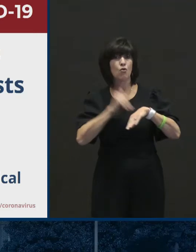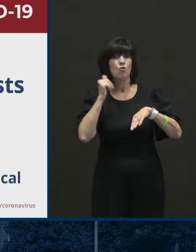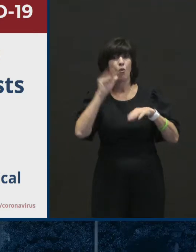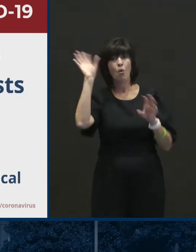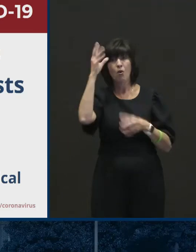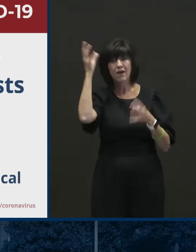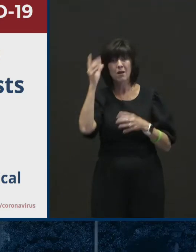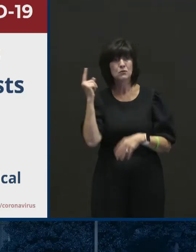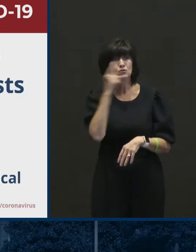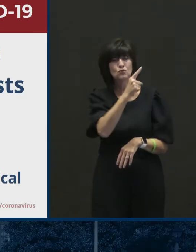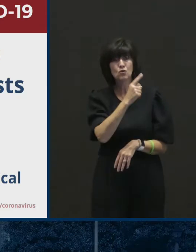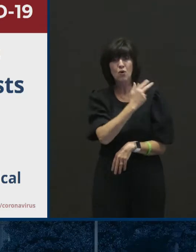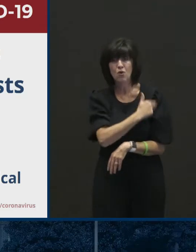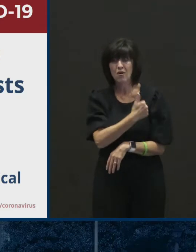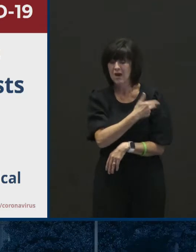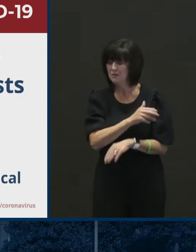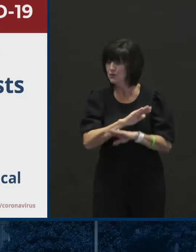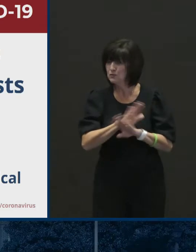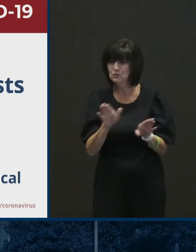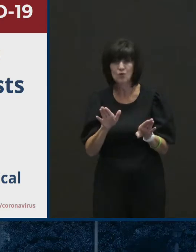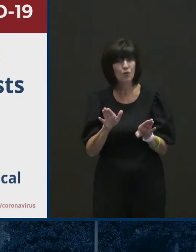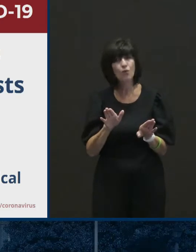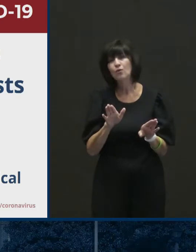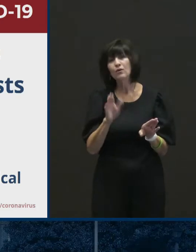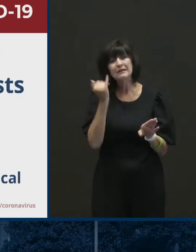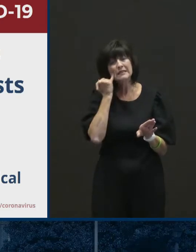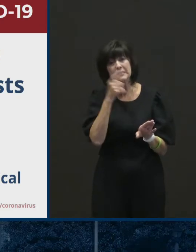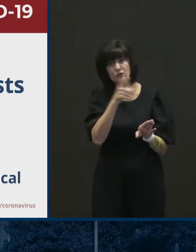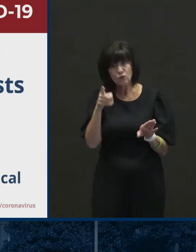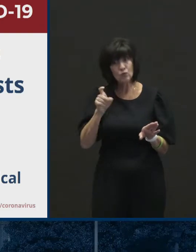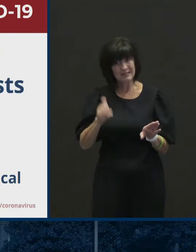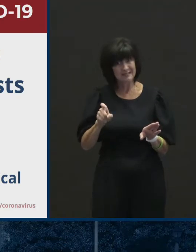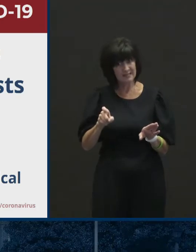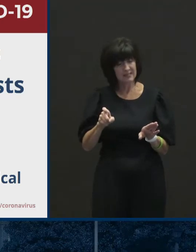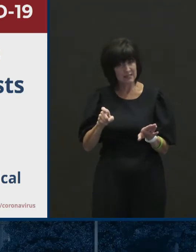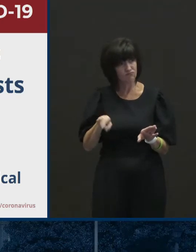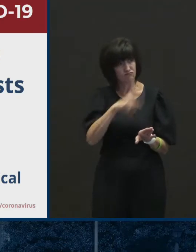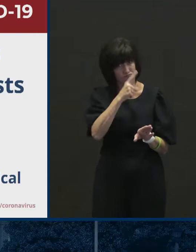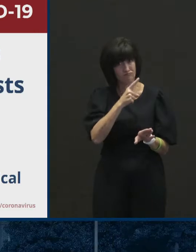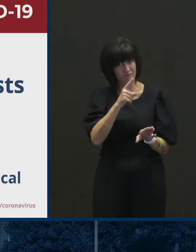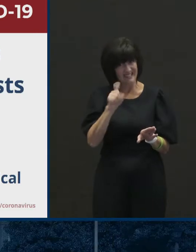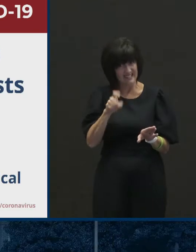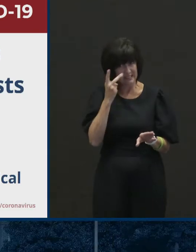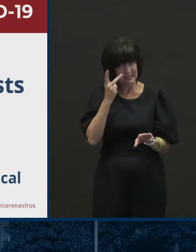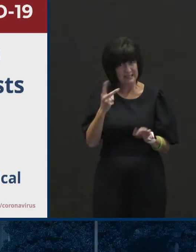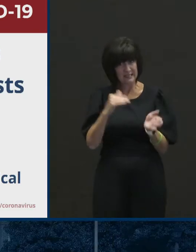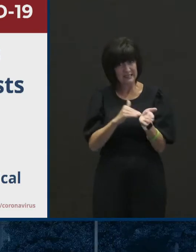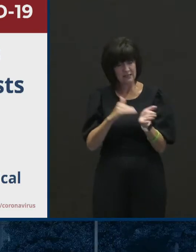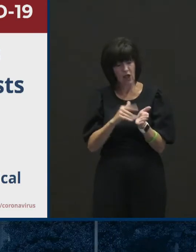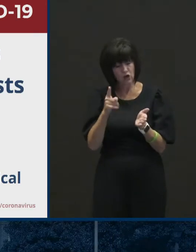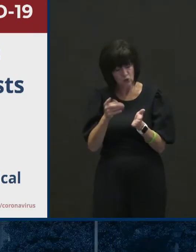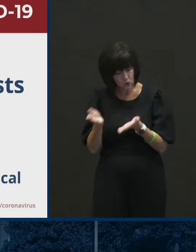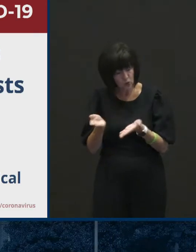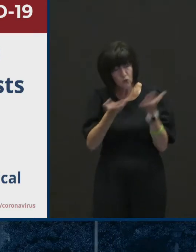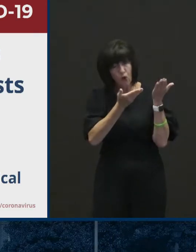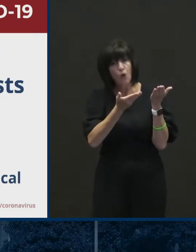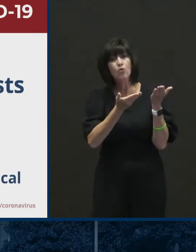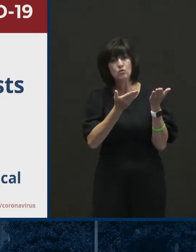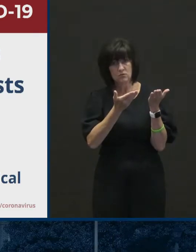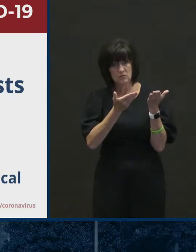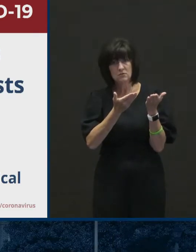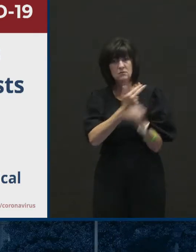thing. If you need to be treated at the hospital, you need to go. They take all